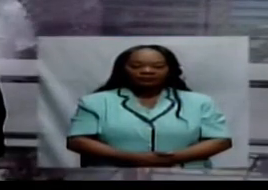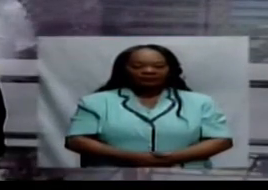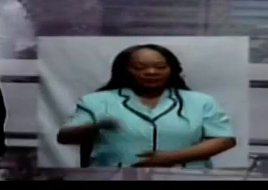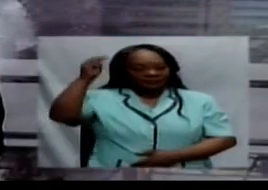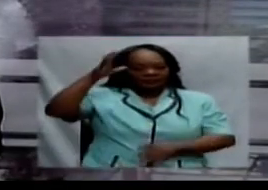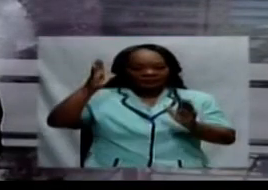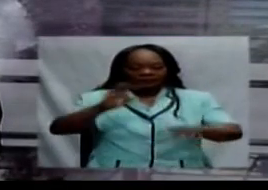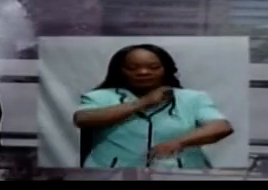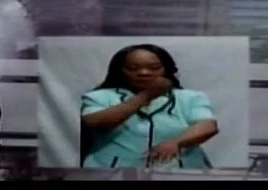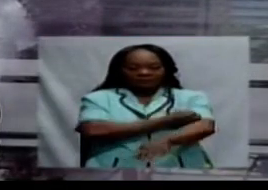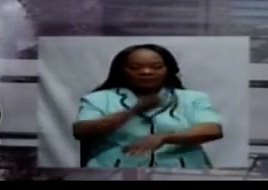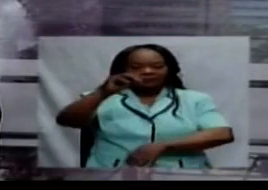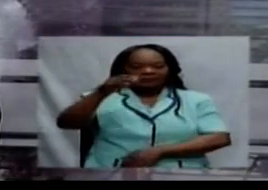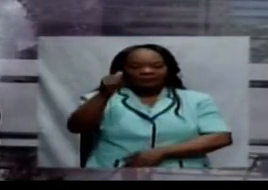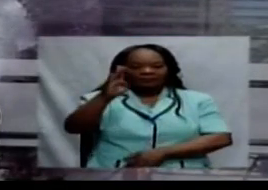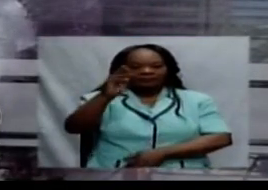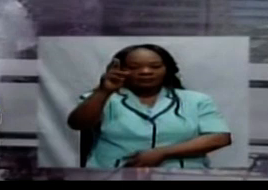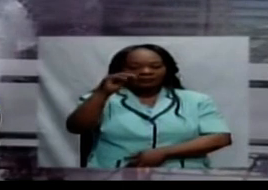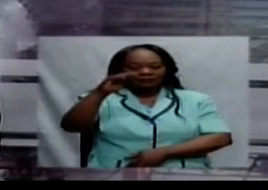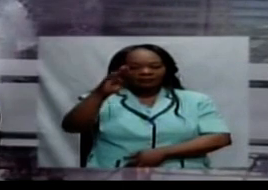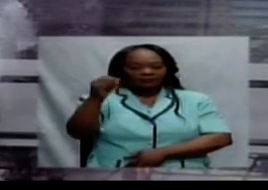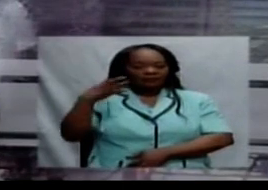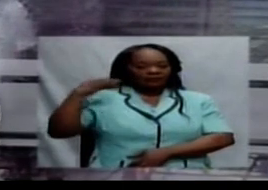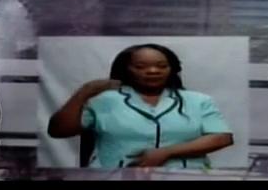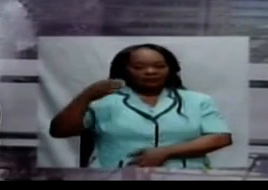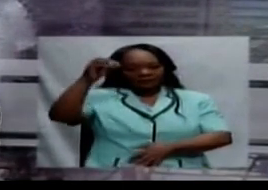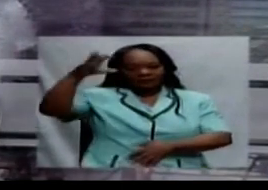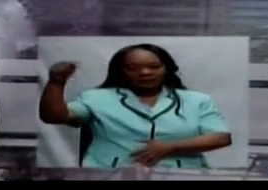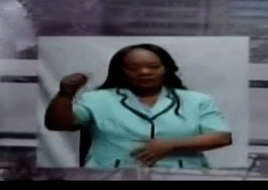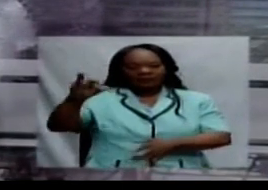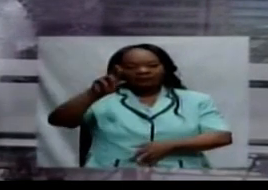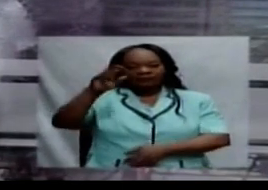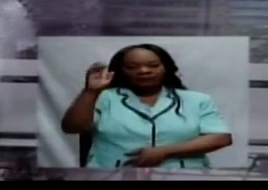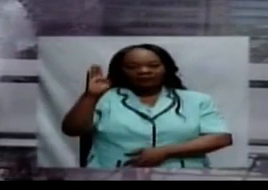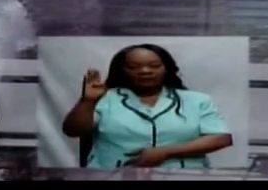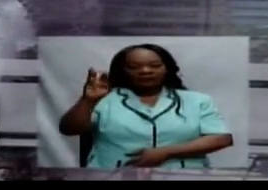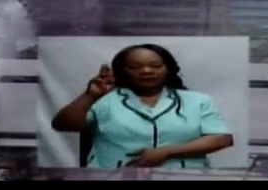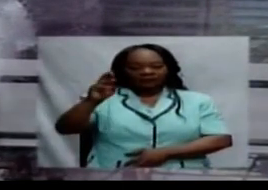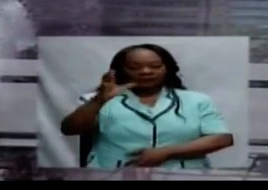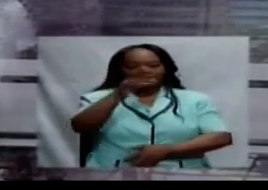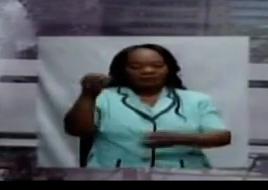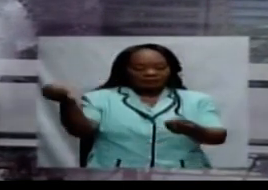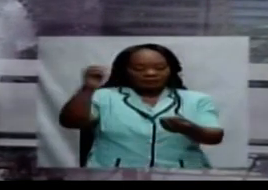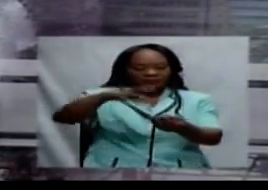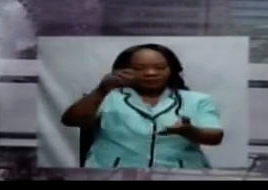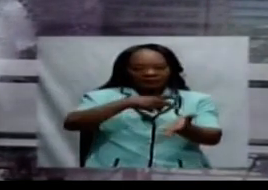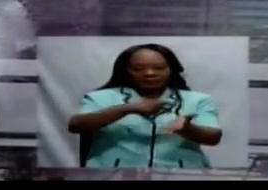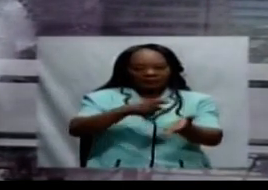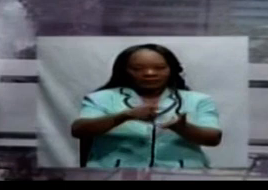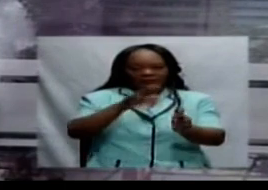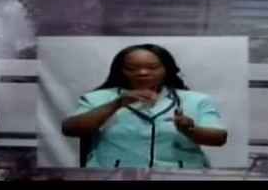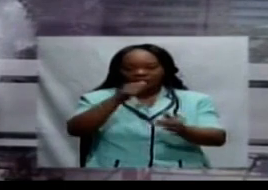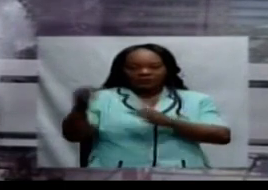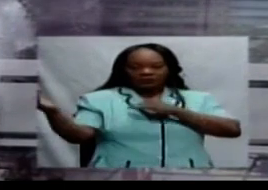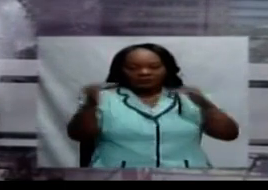Minister of Energy David Mabomba says the application by ZESCO to the Energy Regulation Board to increase electricity tariffs must not be